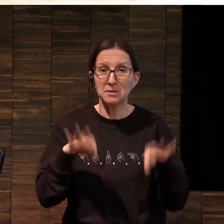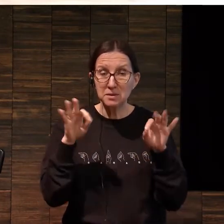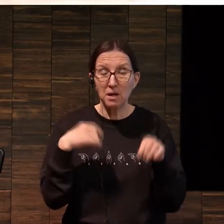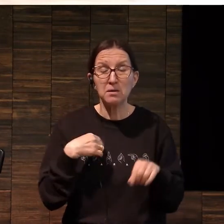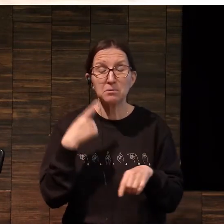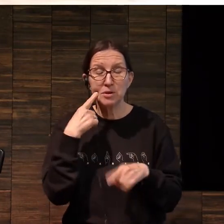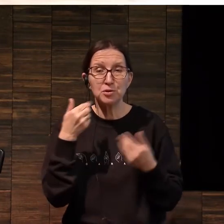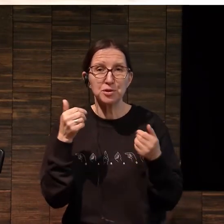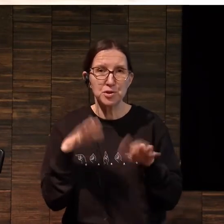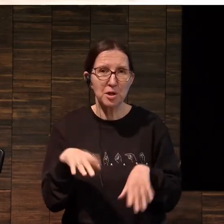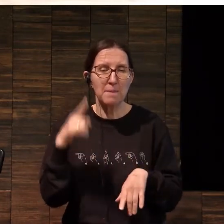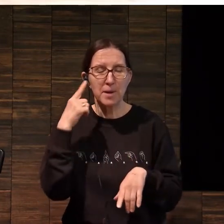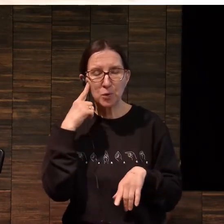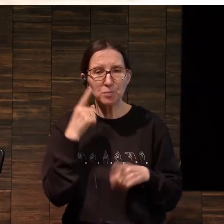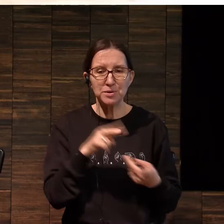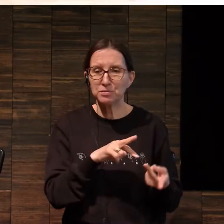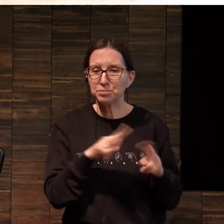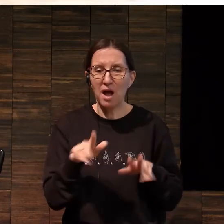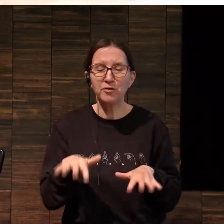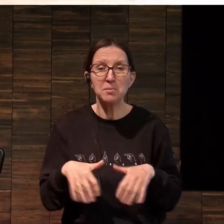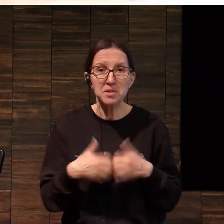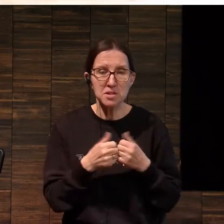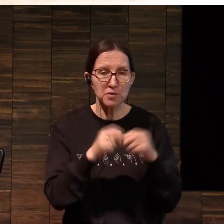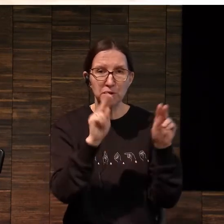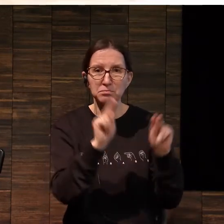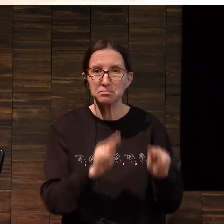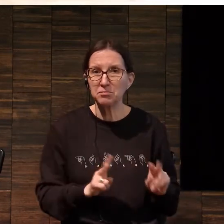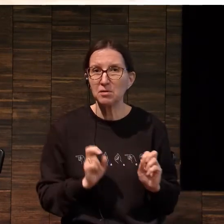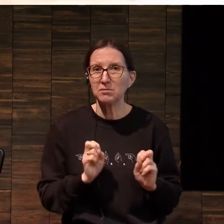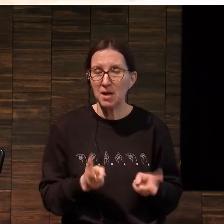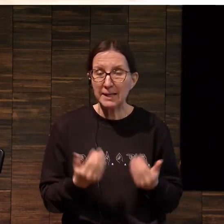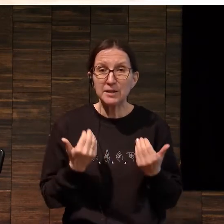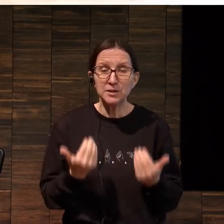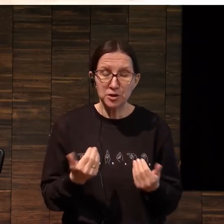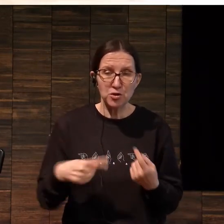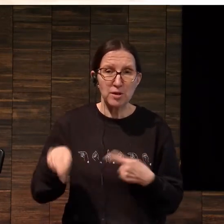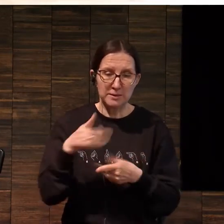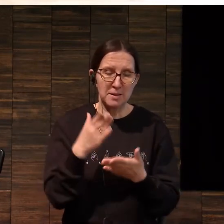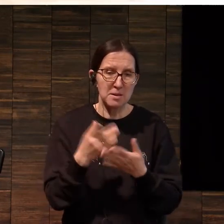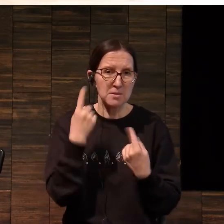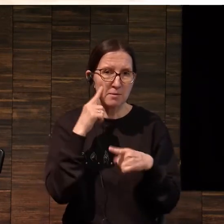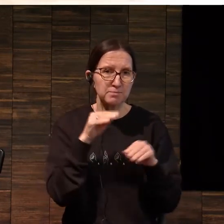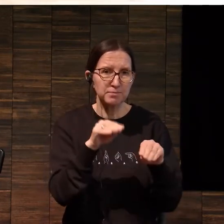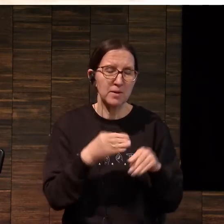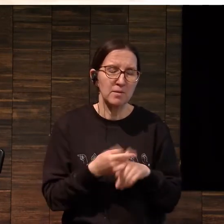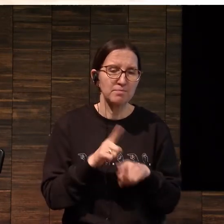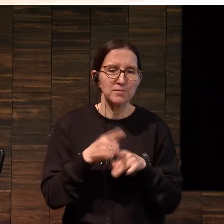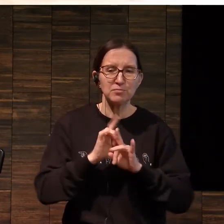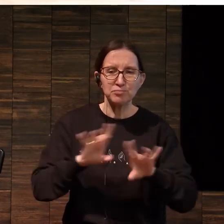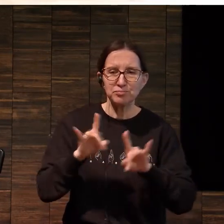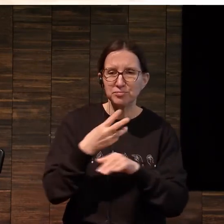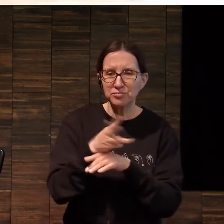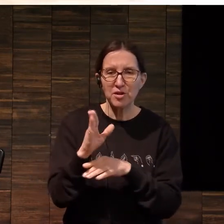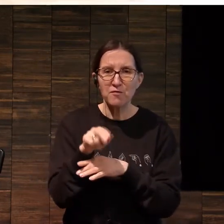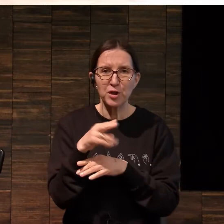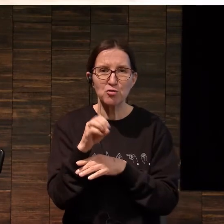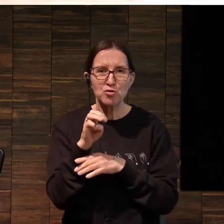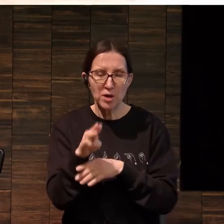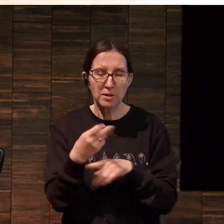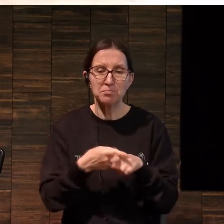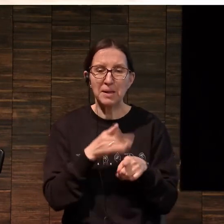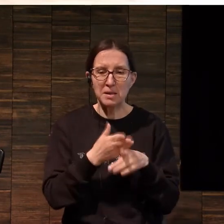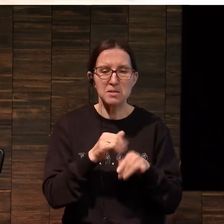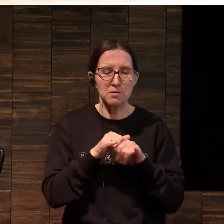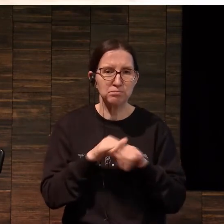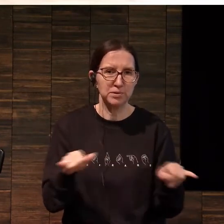in AI and in overlays and in widgets means that today, every single person who